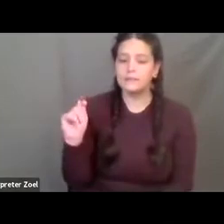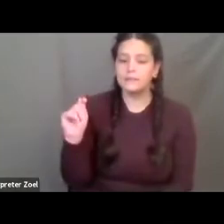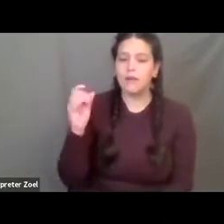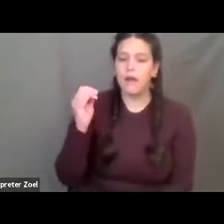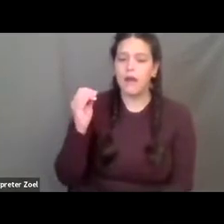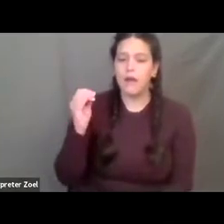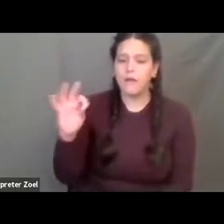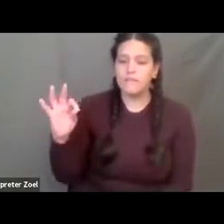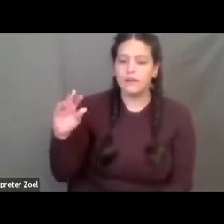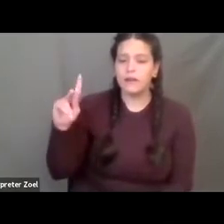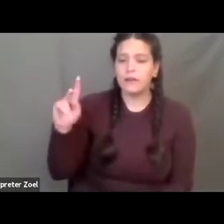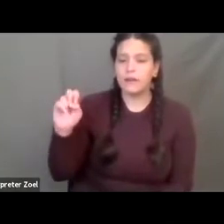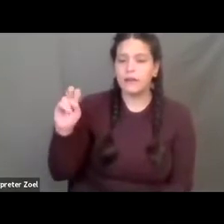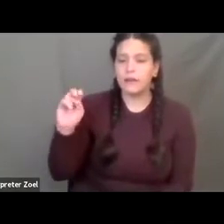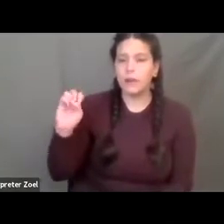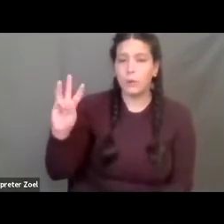like